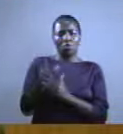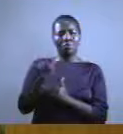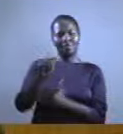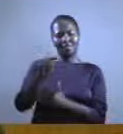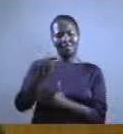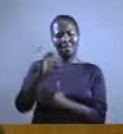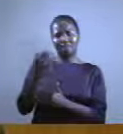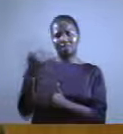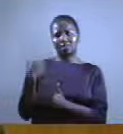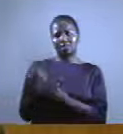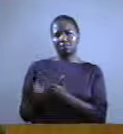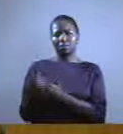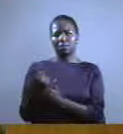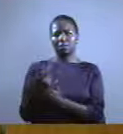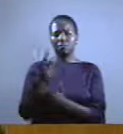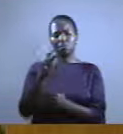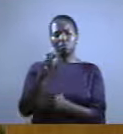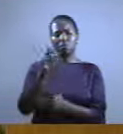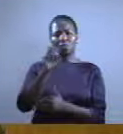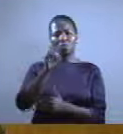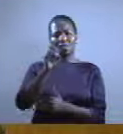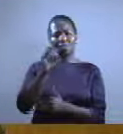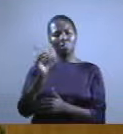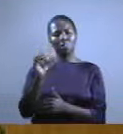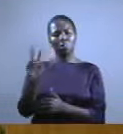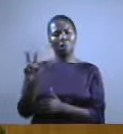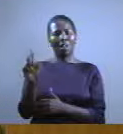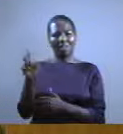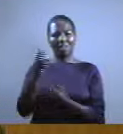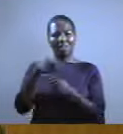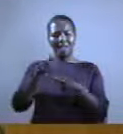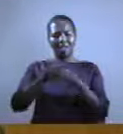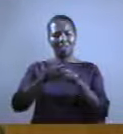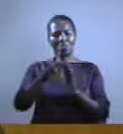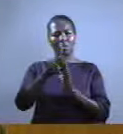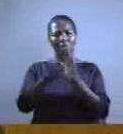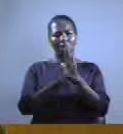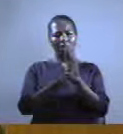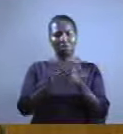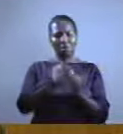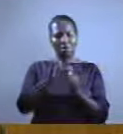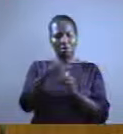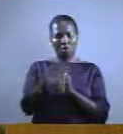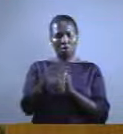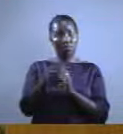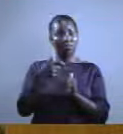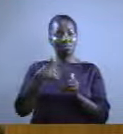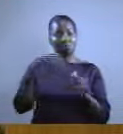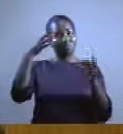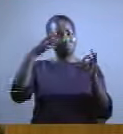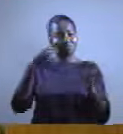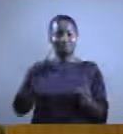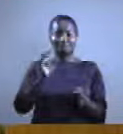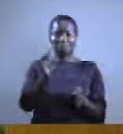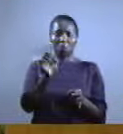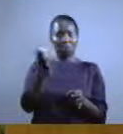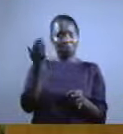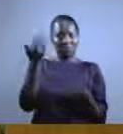conference that took place on 2012, which was the National Policy Conference, which resolved, like what I've said earlier